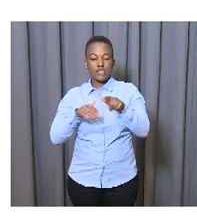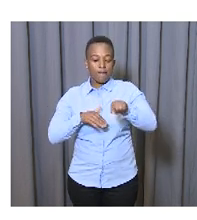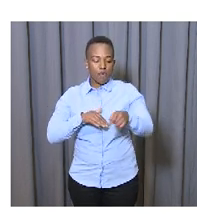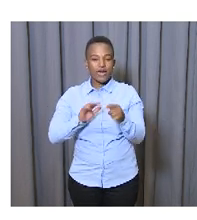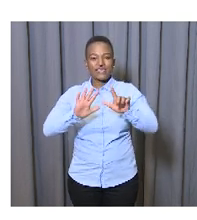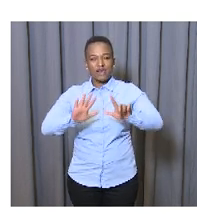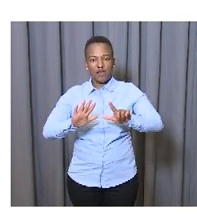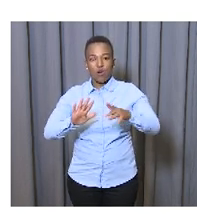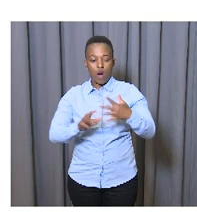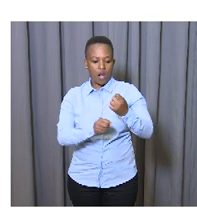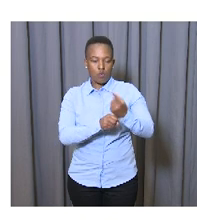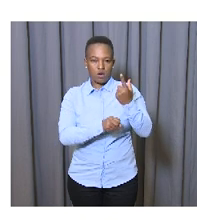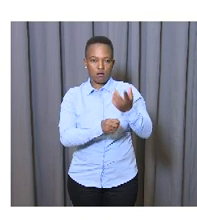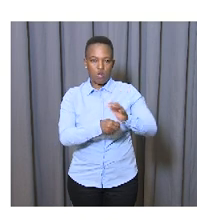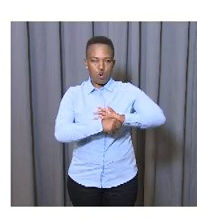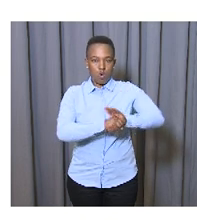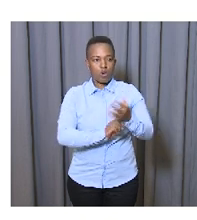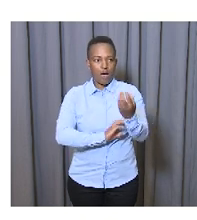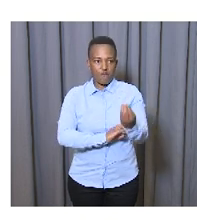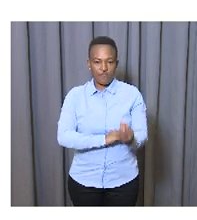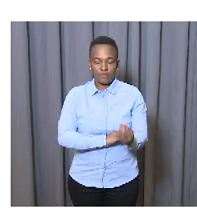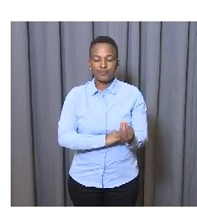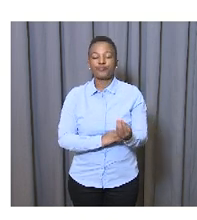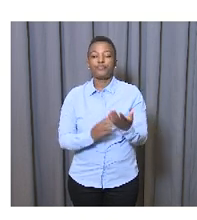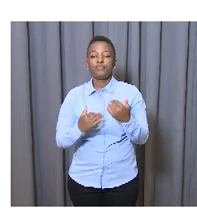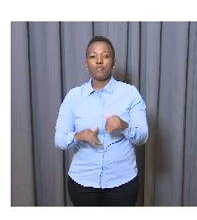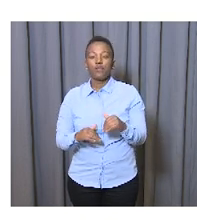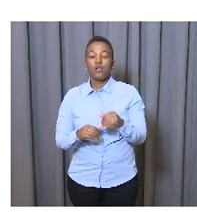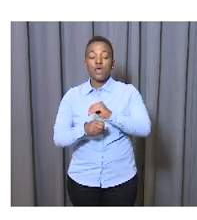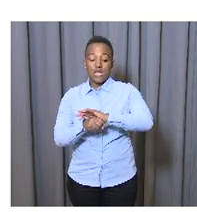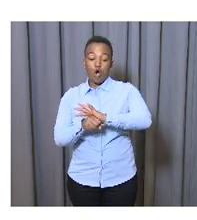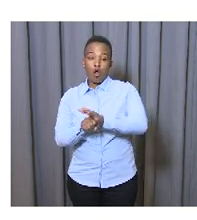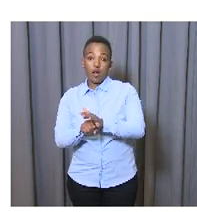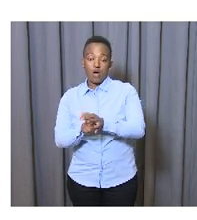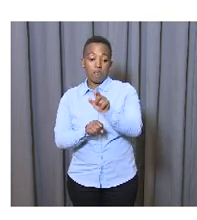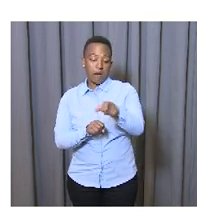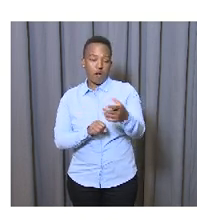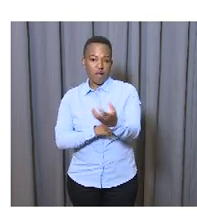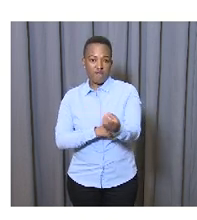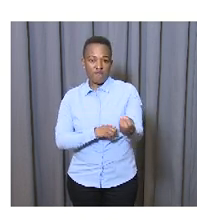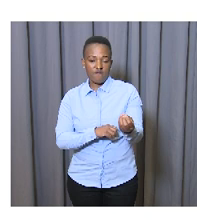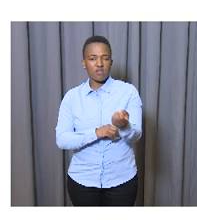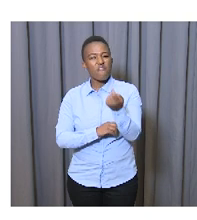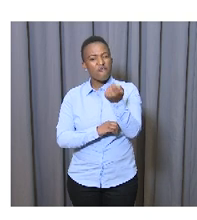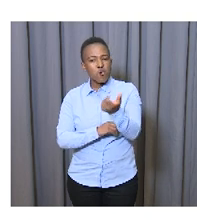17.7% of those are in Gauteng. The active cases, the number of active cases are even